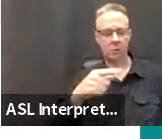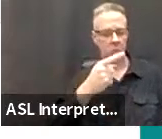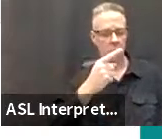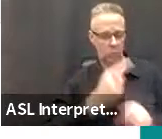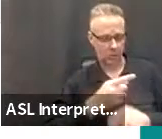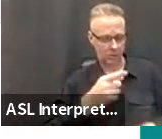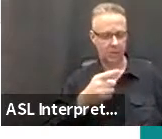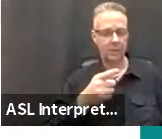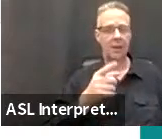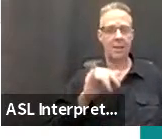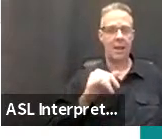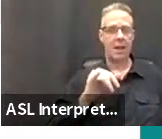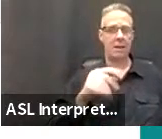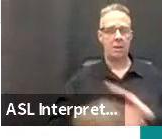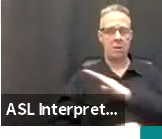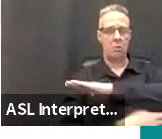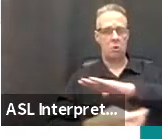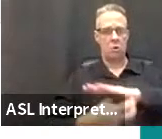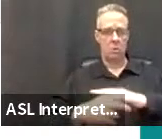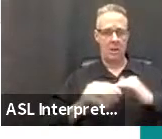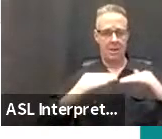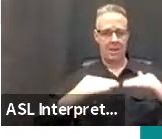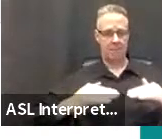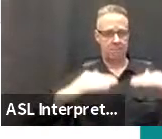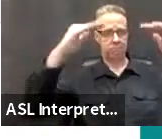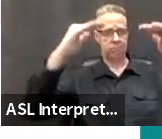And the height of the bridge is